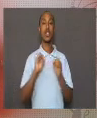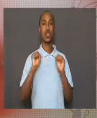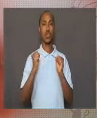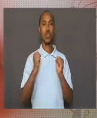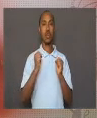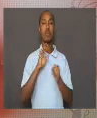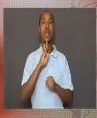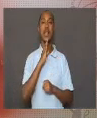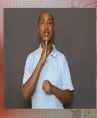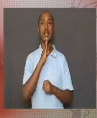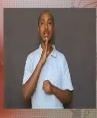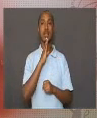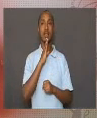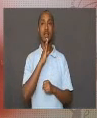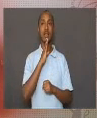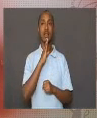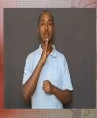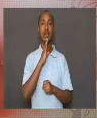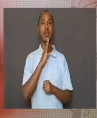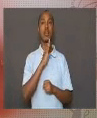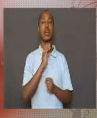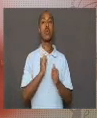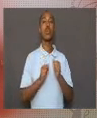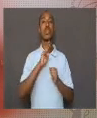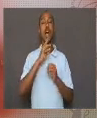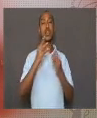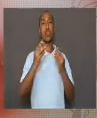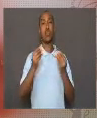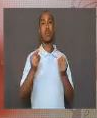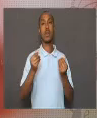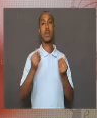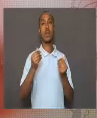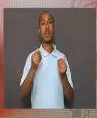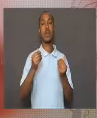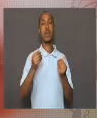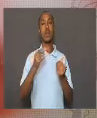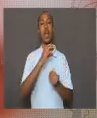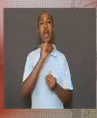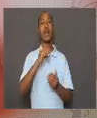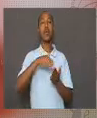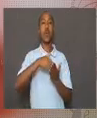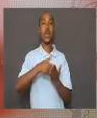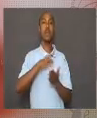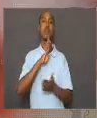strong bases, alkalis, which are soluble, and weak bases.